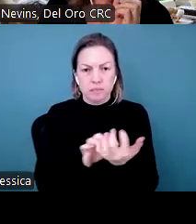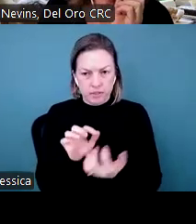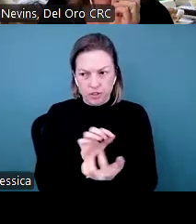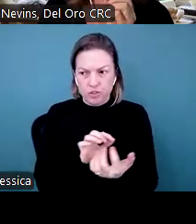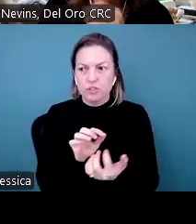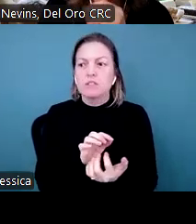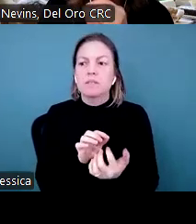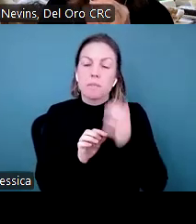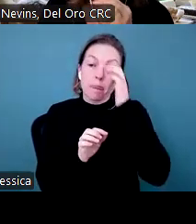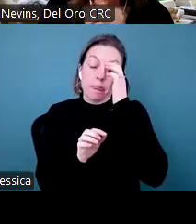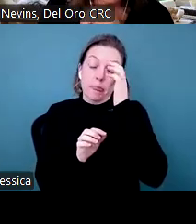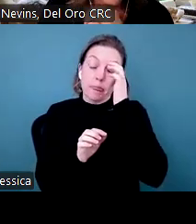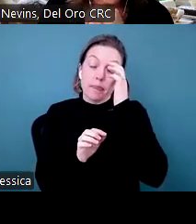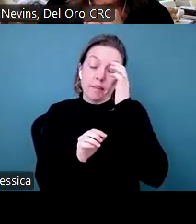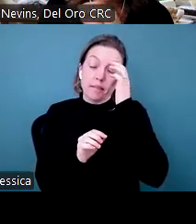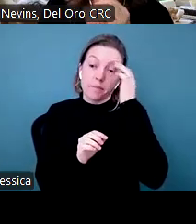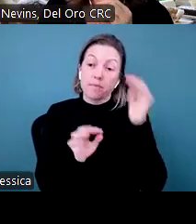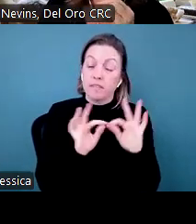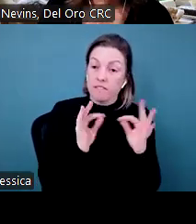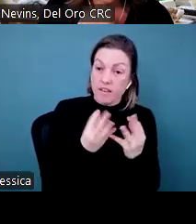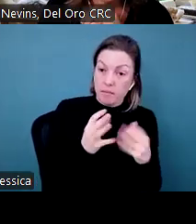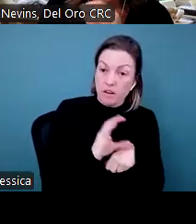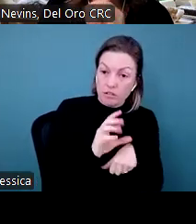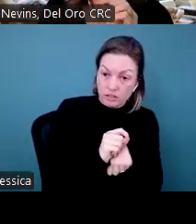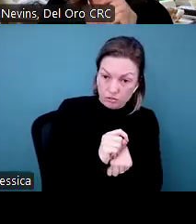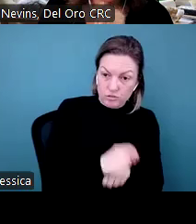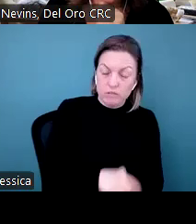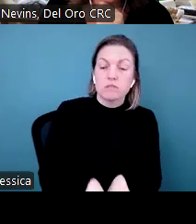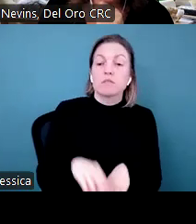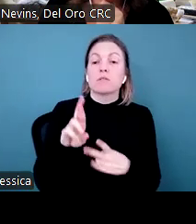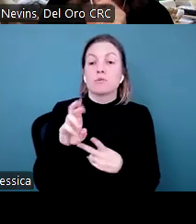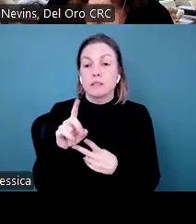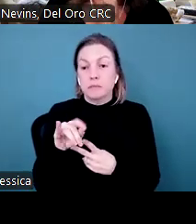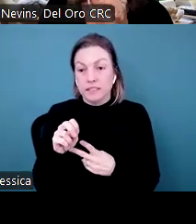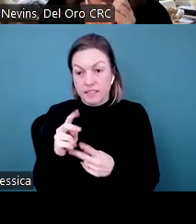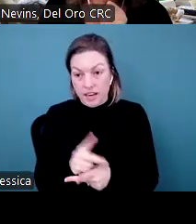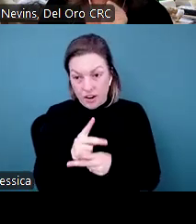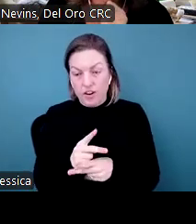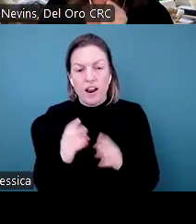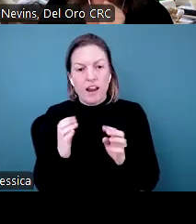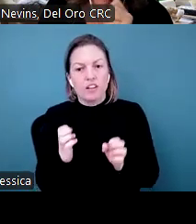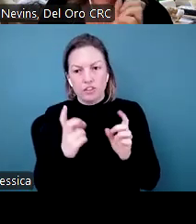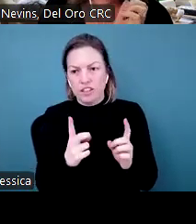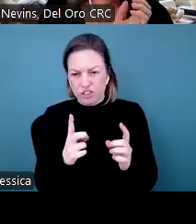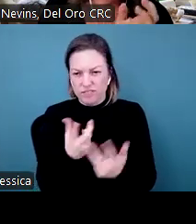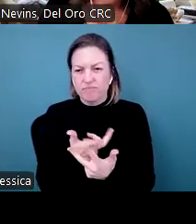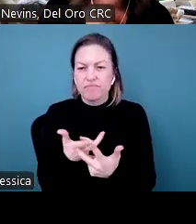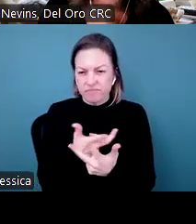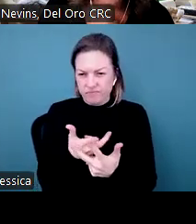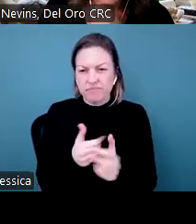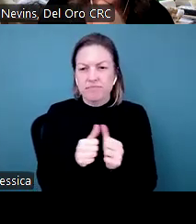between the family consultation, the respite care, and the education. It's like the trifecta